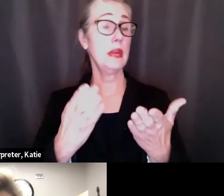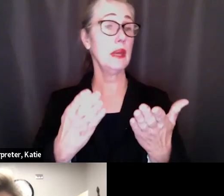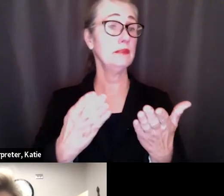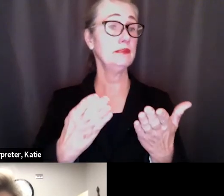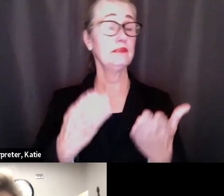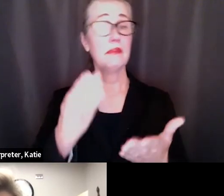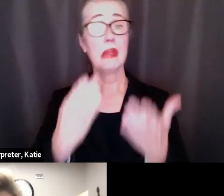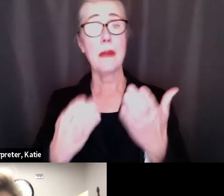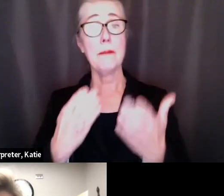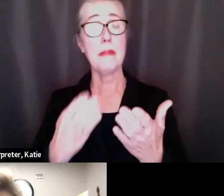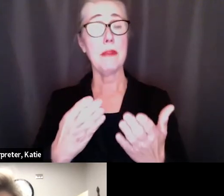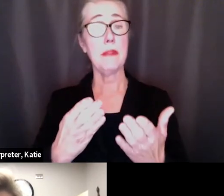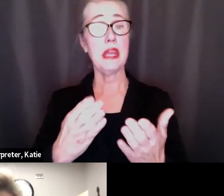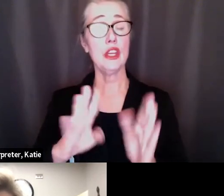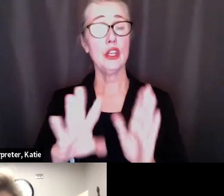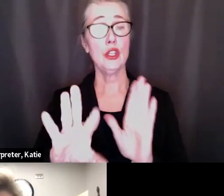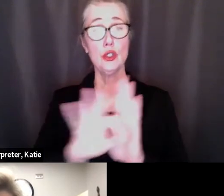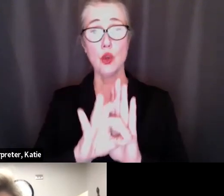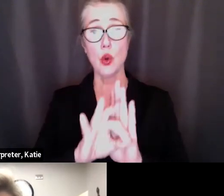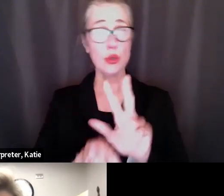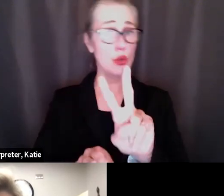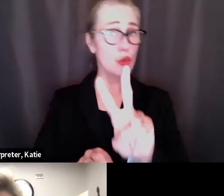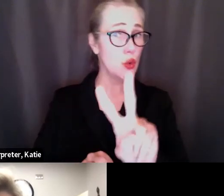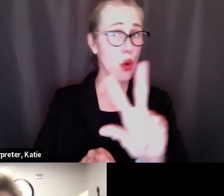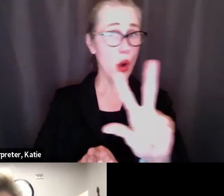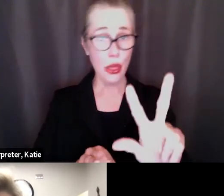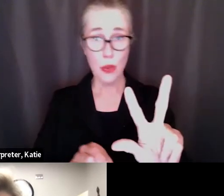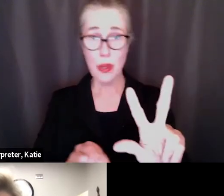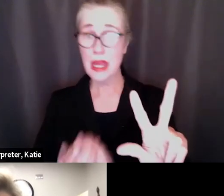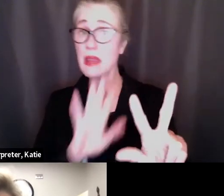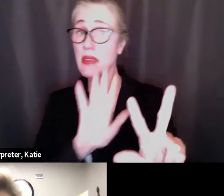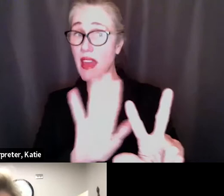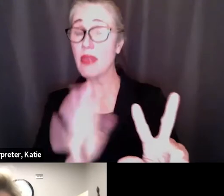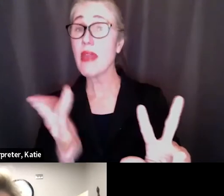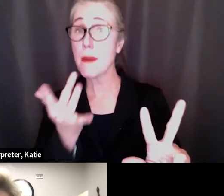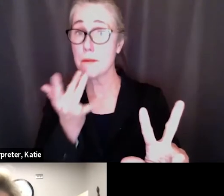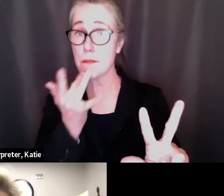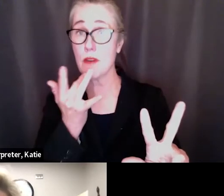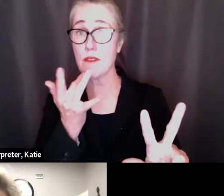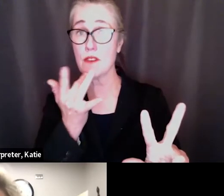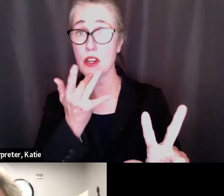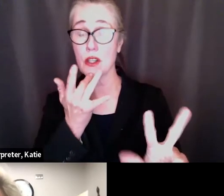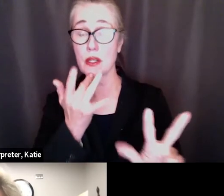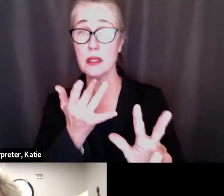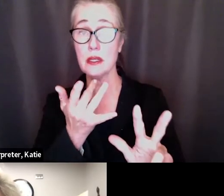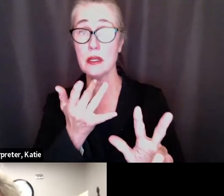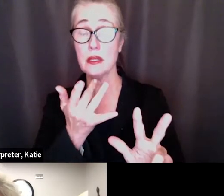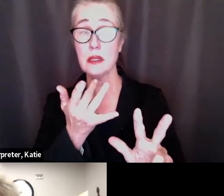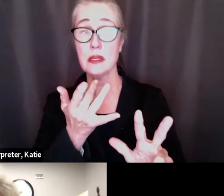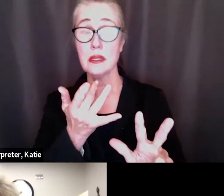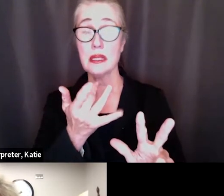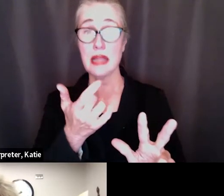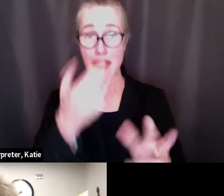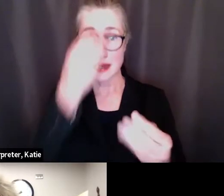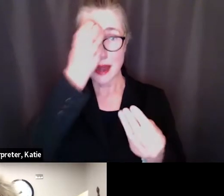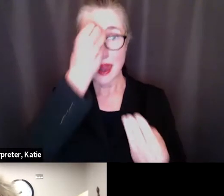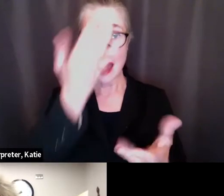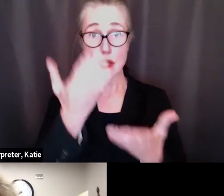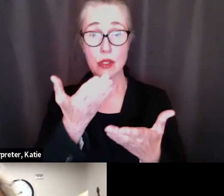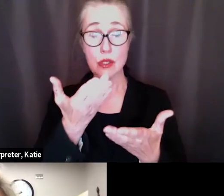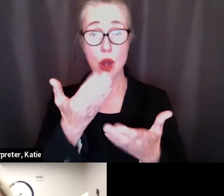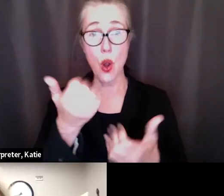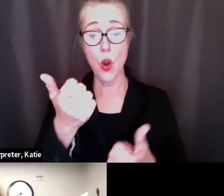three trustee maps that they preferred and they would let us know you know what they are so that we could reach a